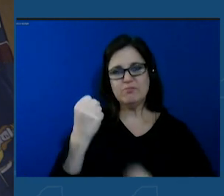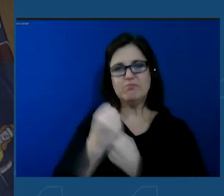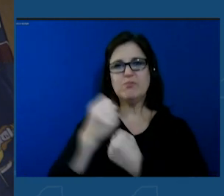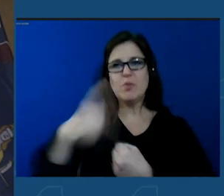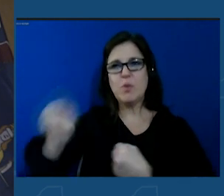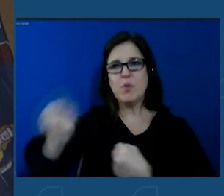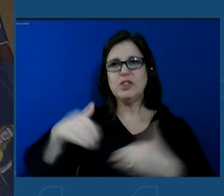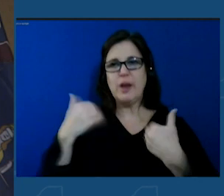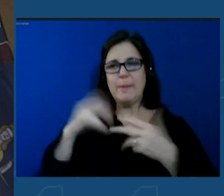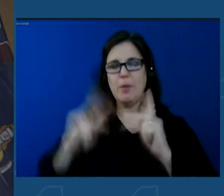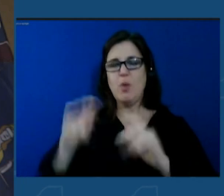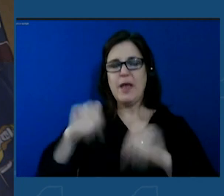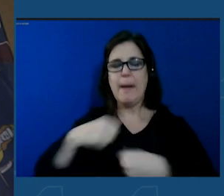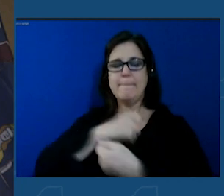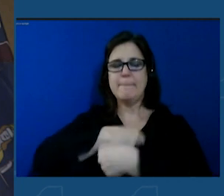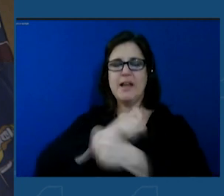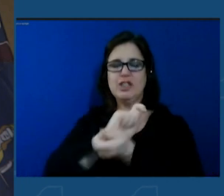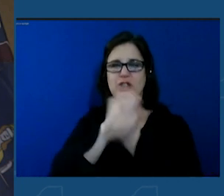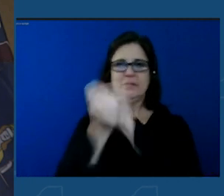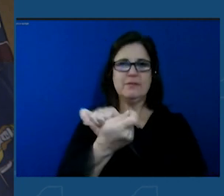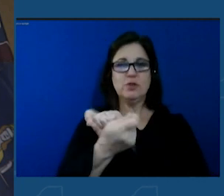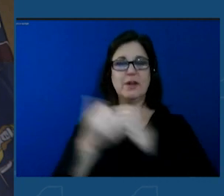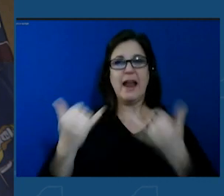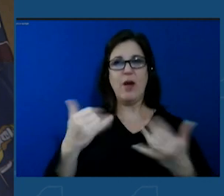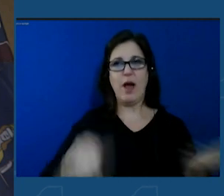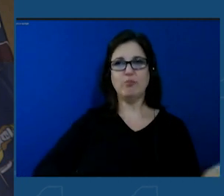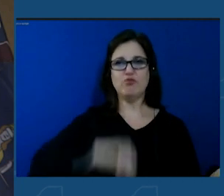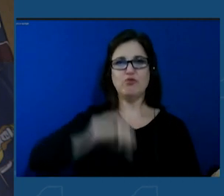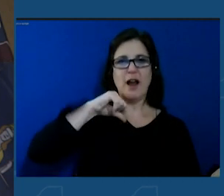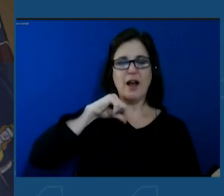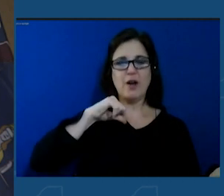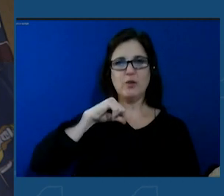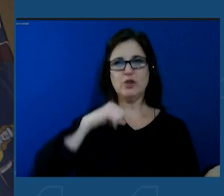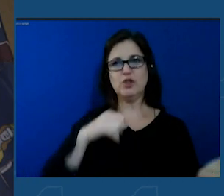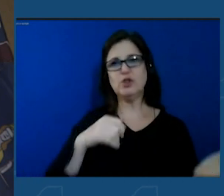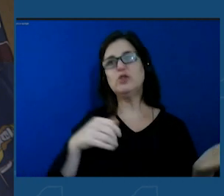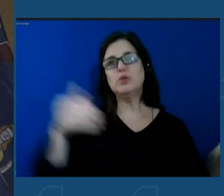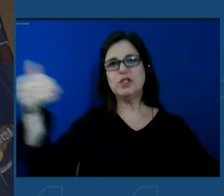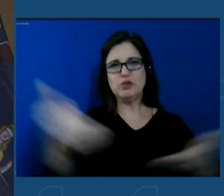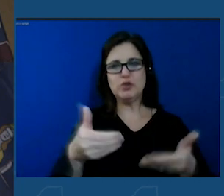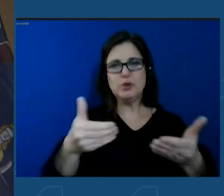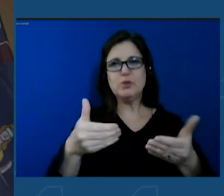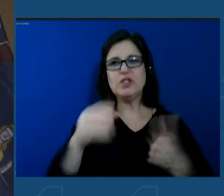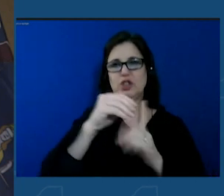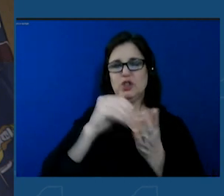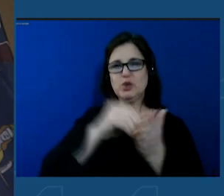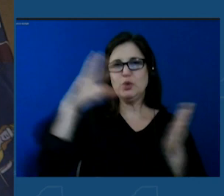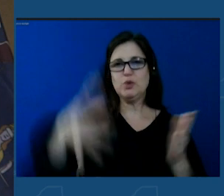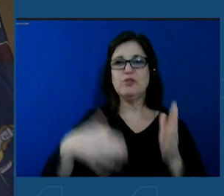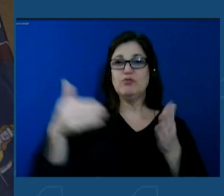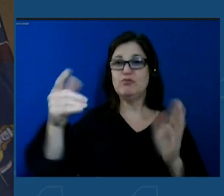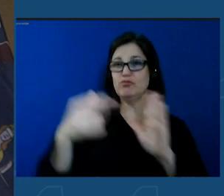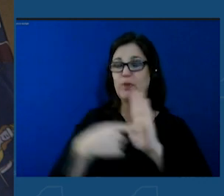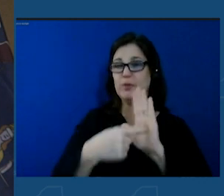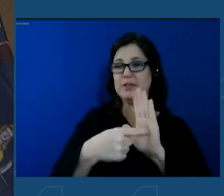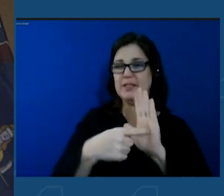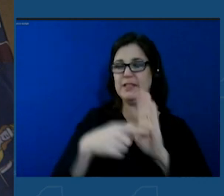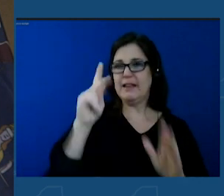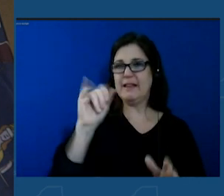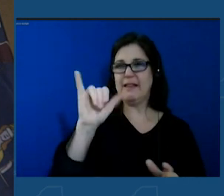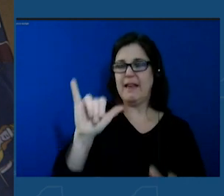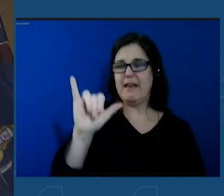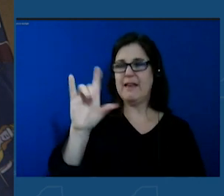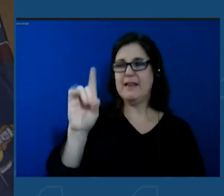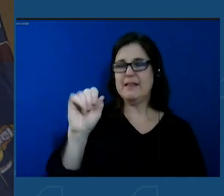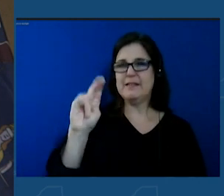why I'm very proud to introduce our representative of the students, a student leader, Kay Danielle Thompson,